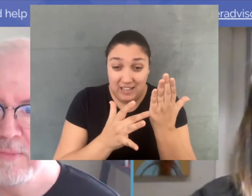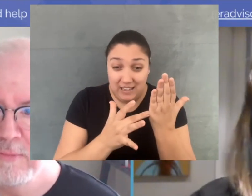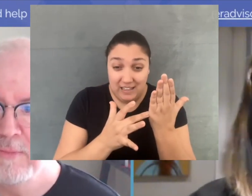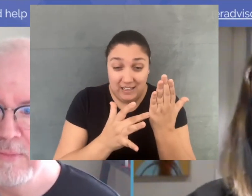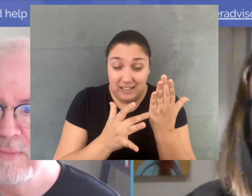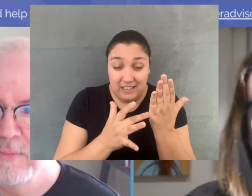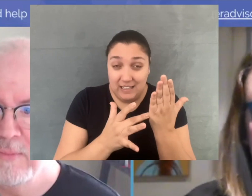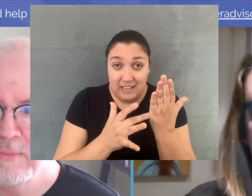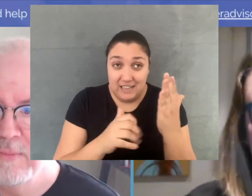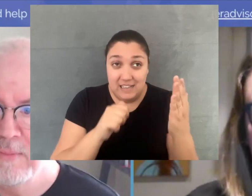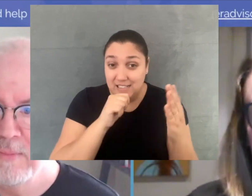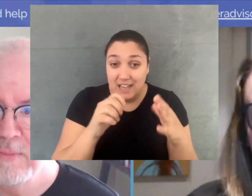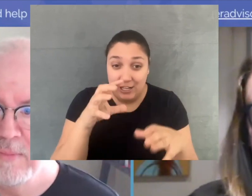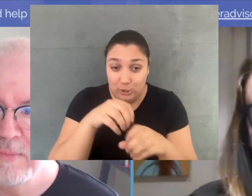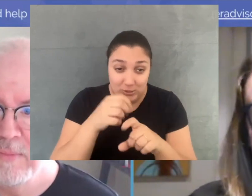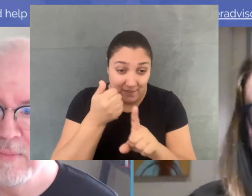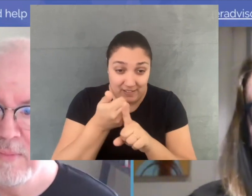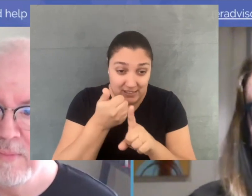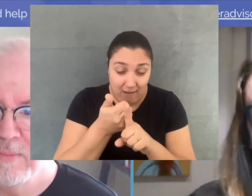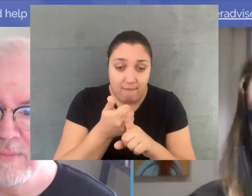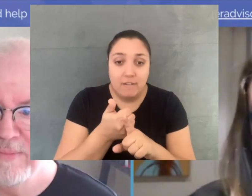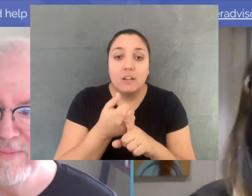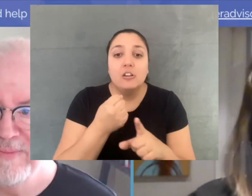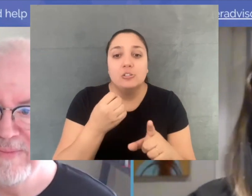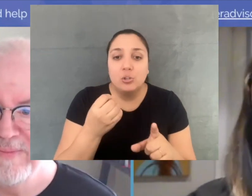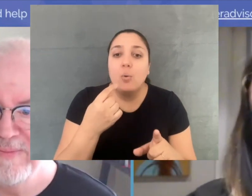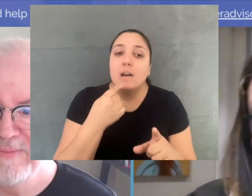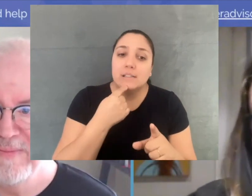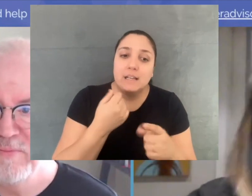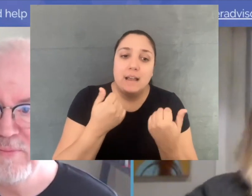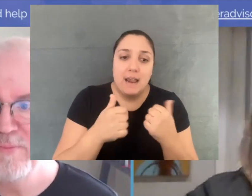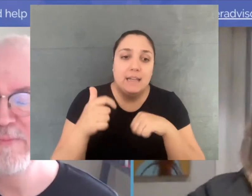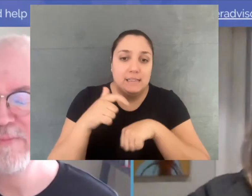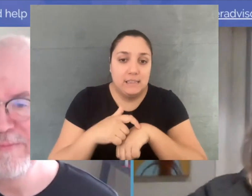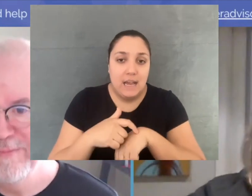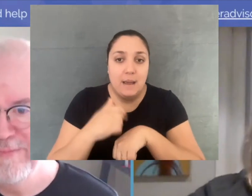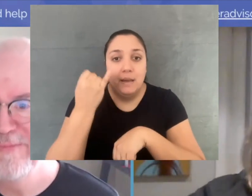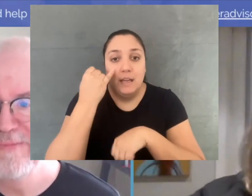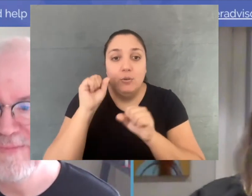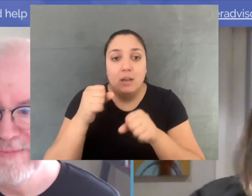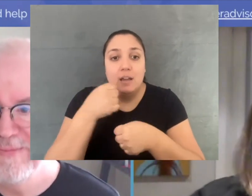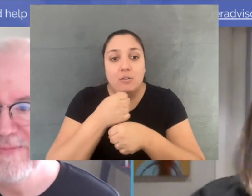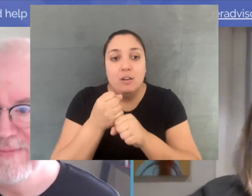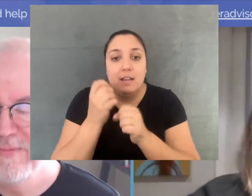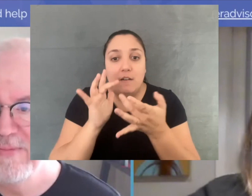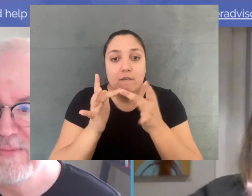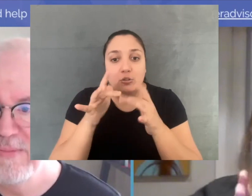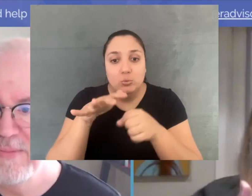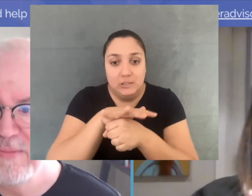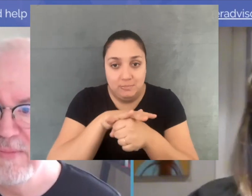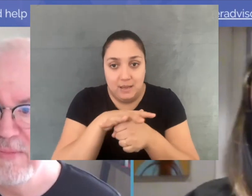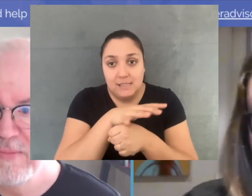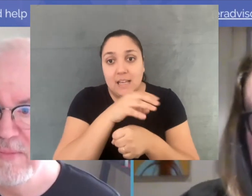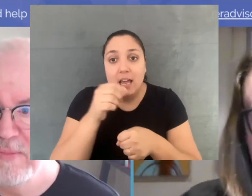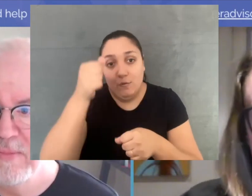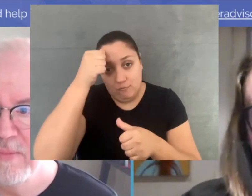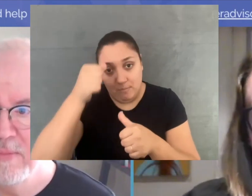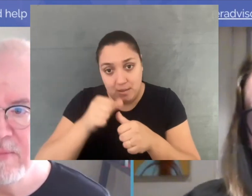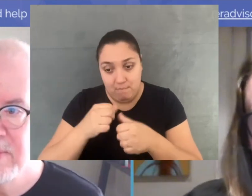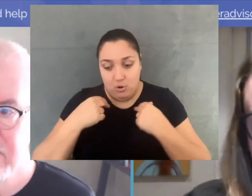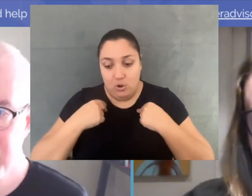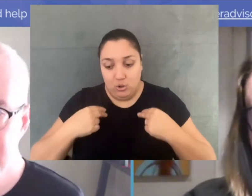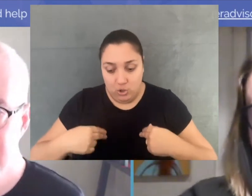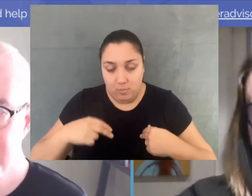technology is borderline not inclusive in of itself. So I would say anytime that if you can create a virtual space,